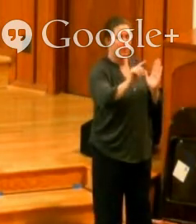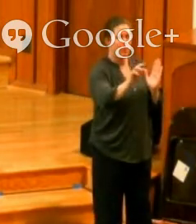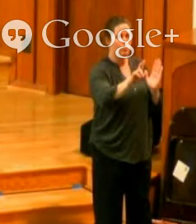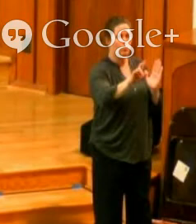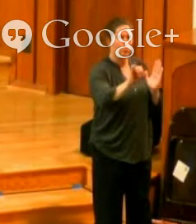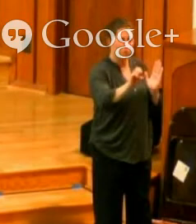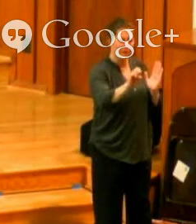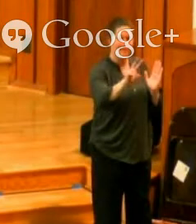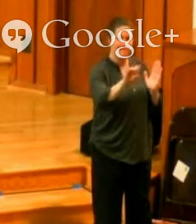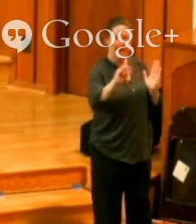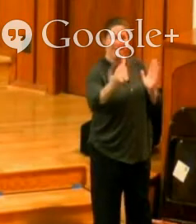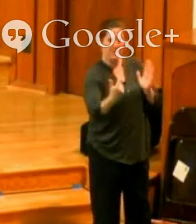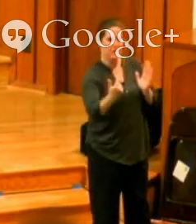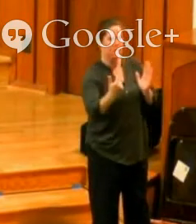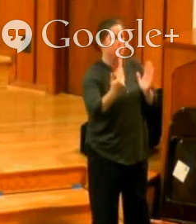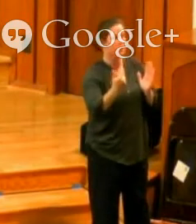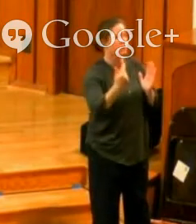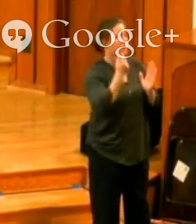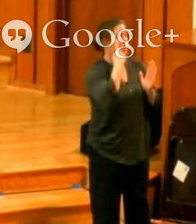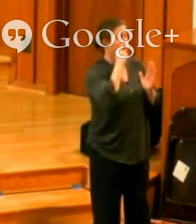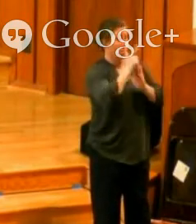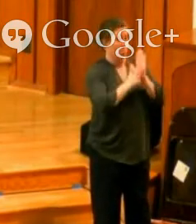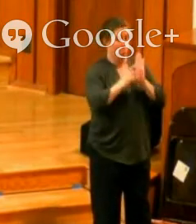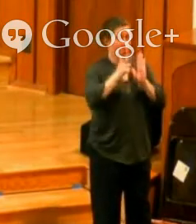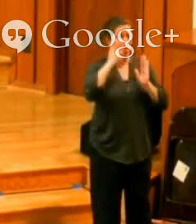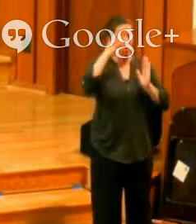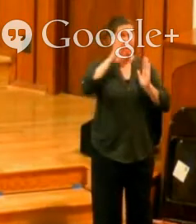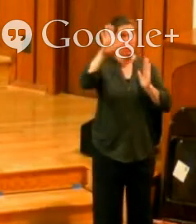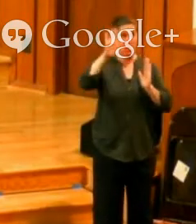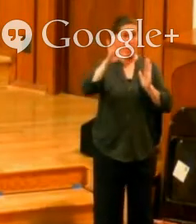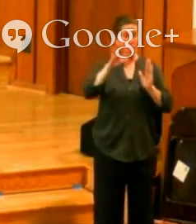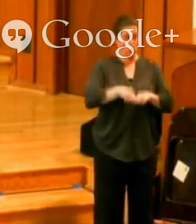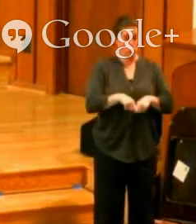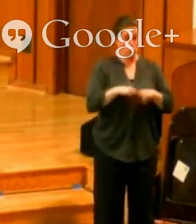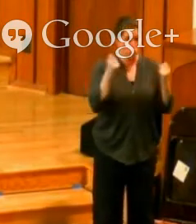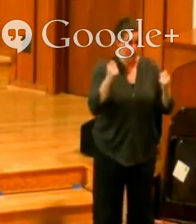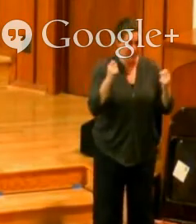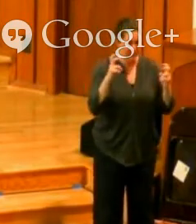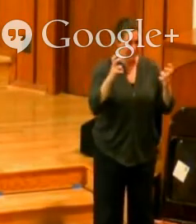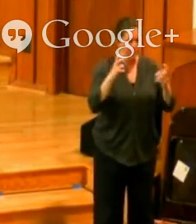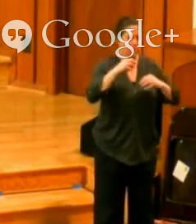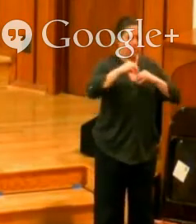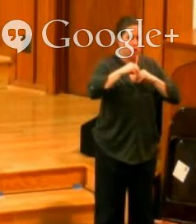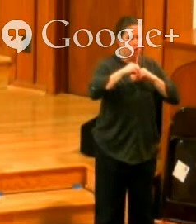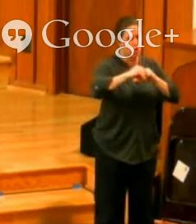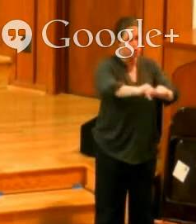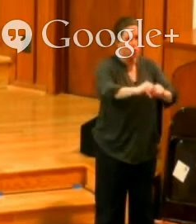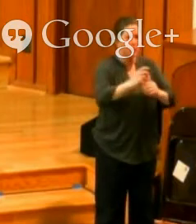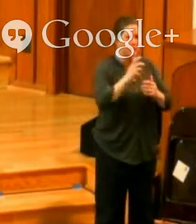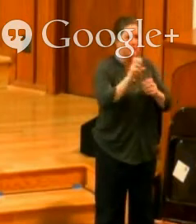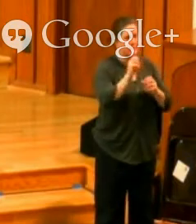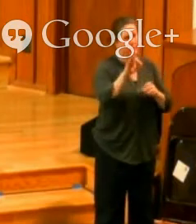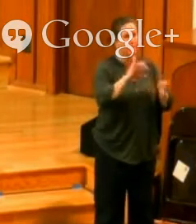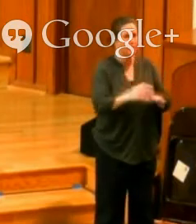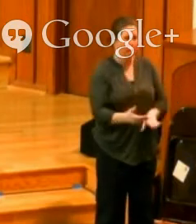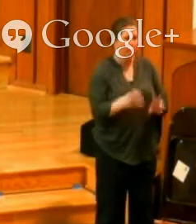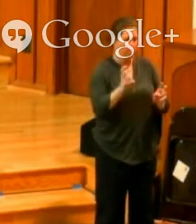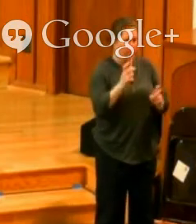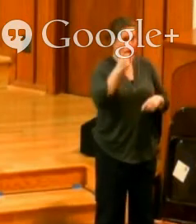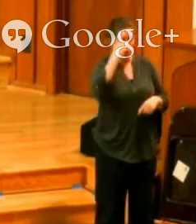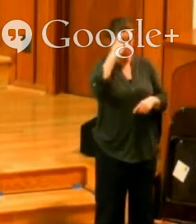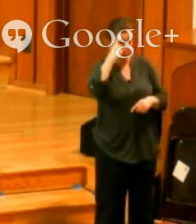But when you break the law of God, you're actually sowing seeds of death in your mind, in your body, and in your